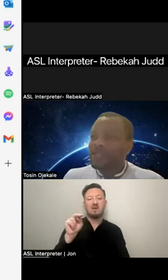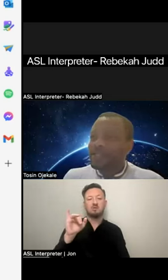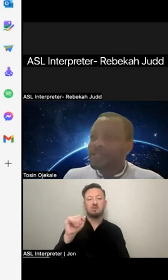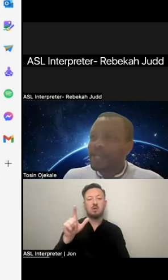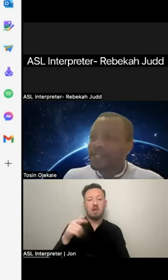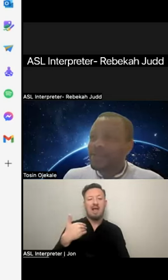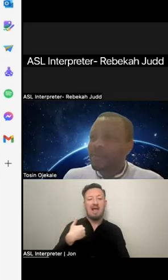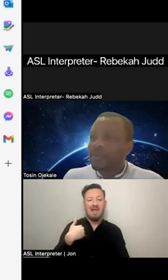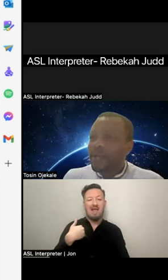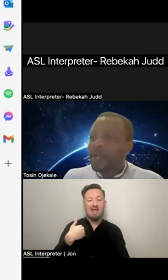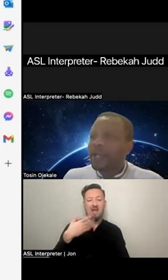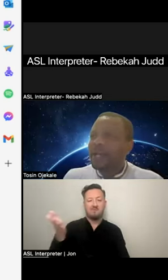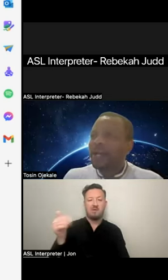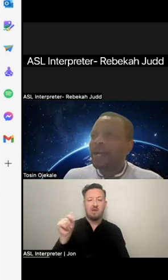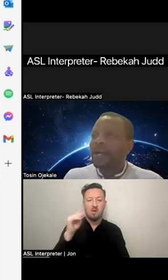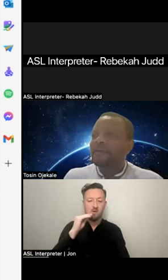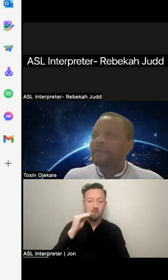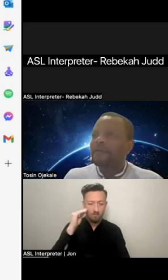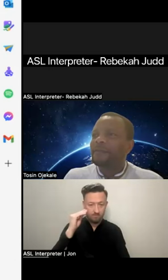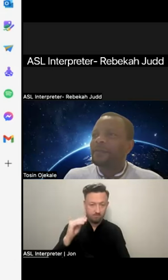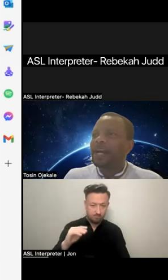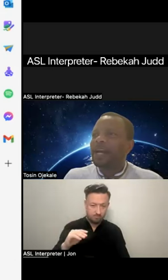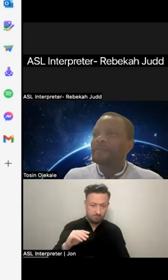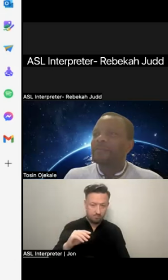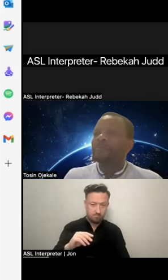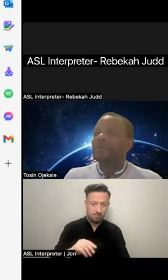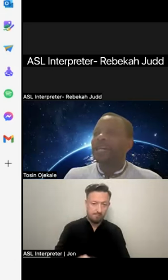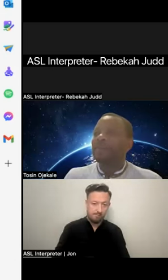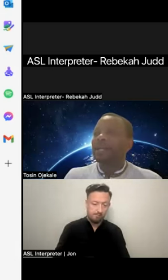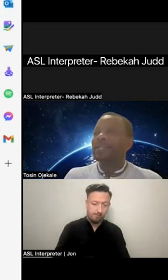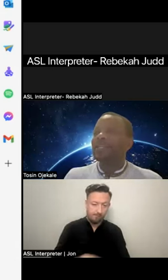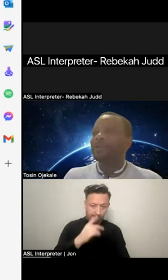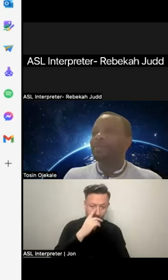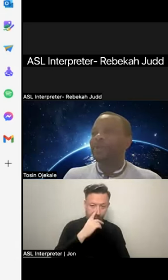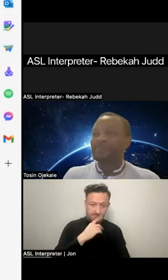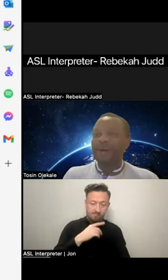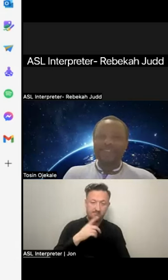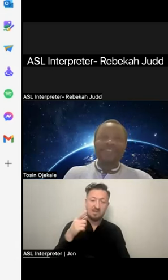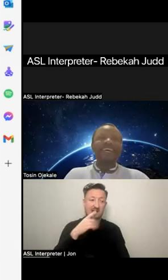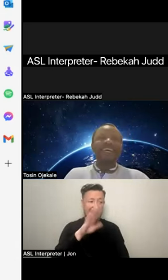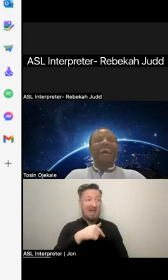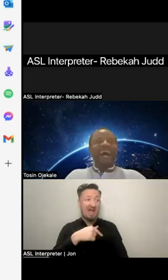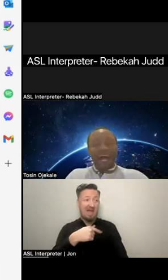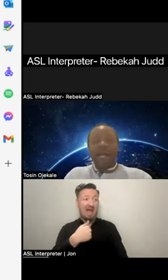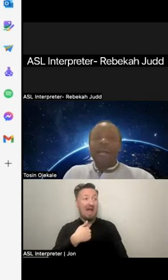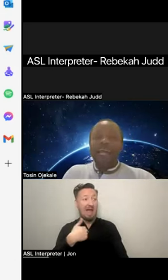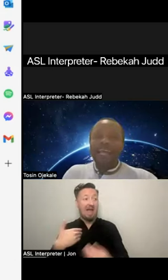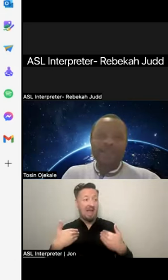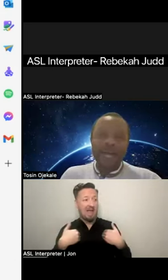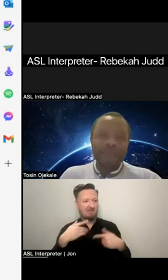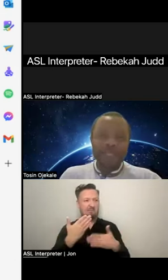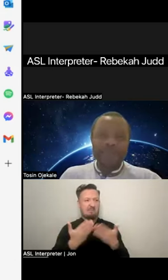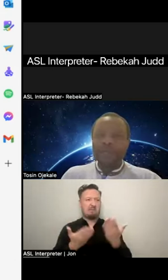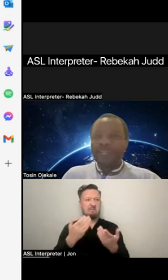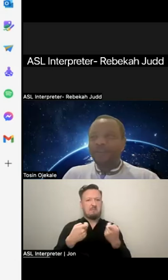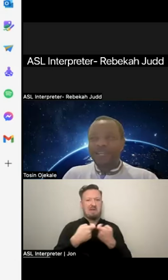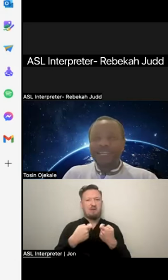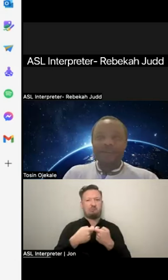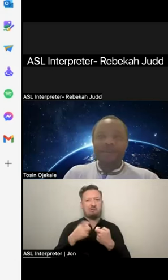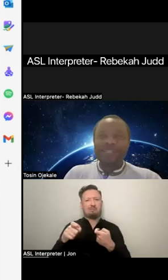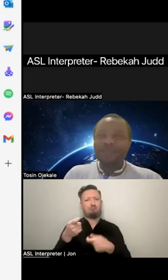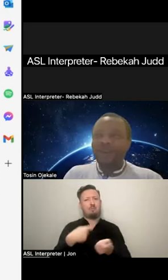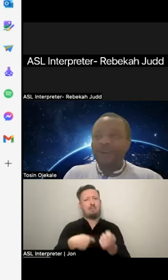Just says, to be fair, I have it, but I might need to replace the batteries. Yeah, so that means you've